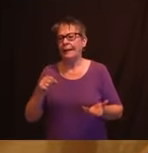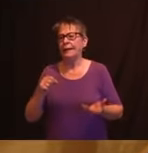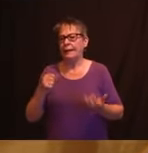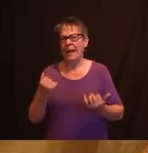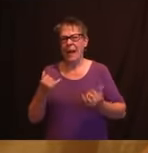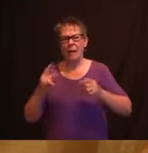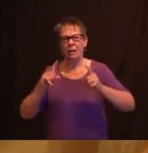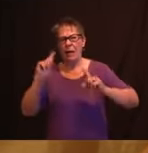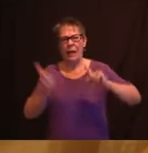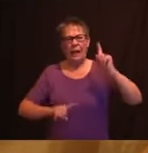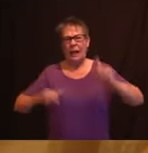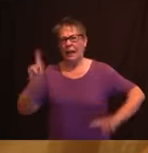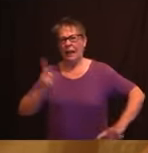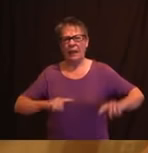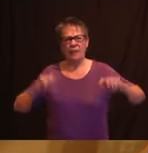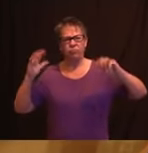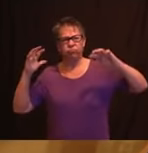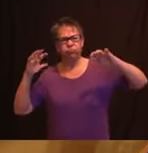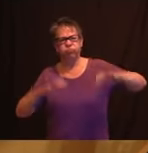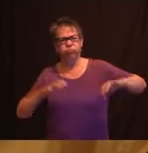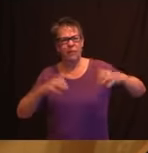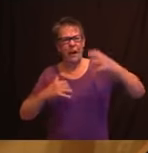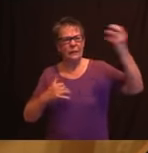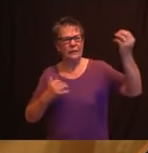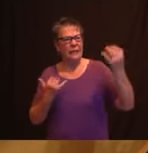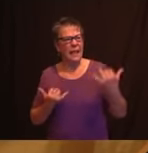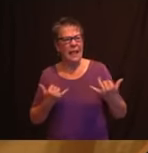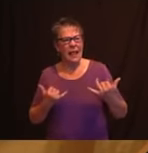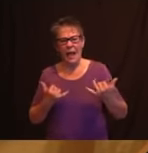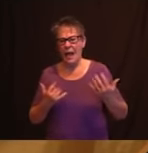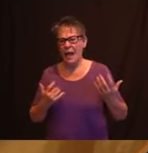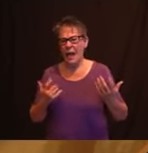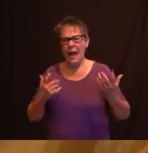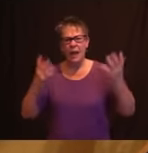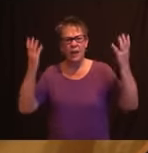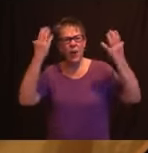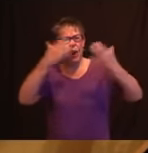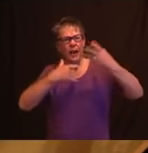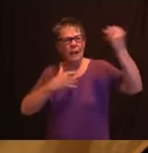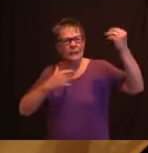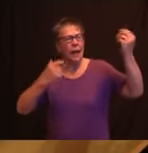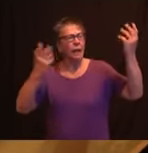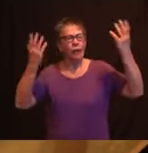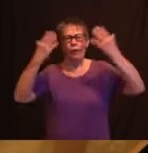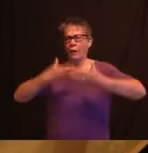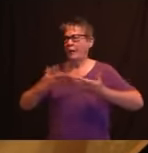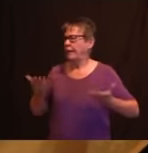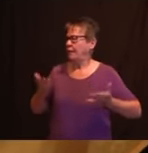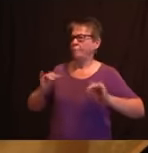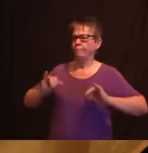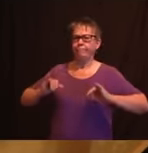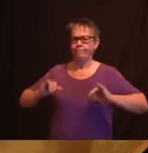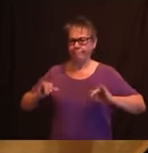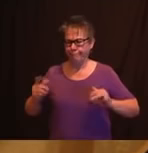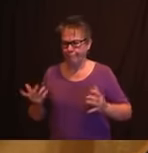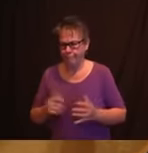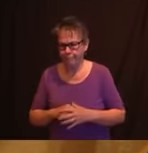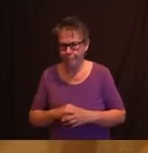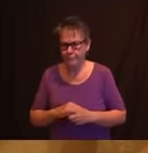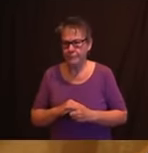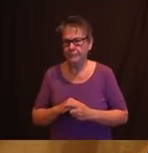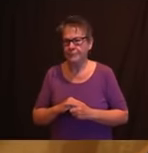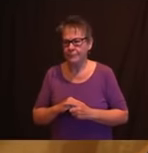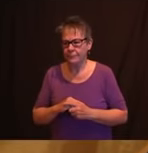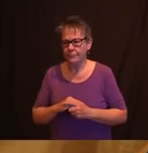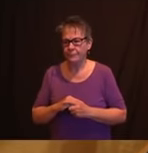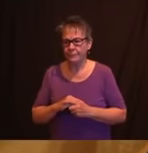by the rumblings and the lights kind of flickering here. With regards to EO compliance, Governor, for the second day in a row,